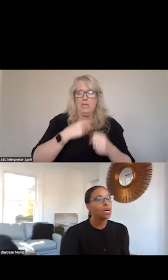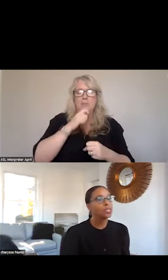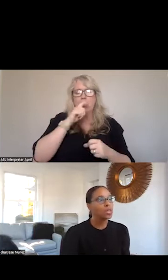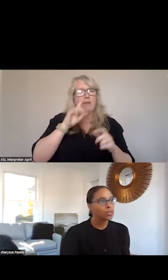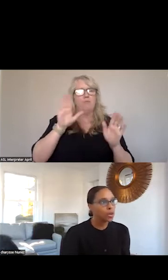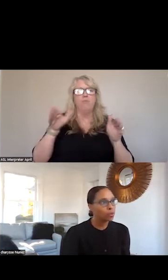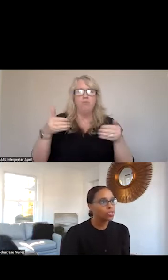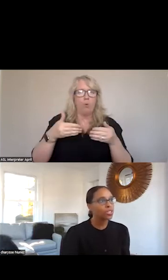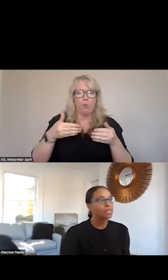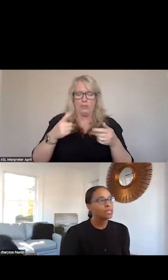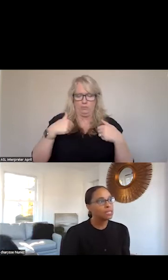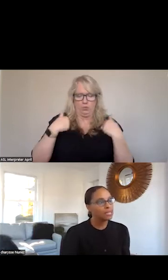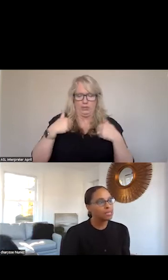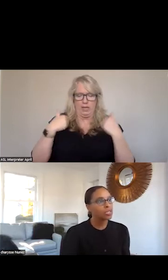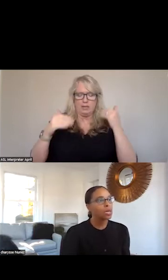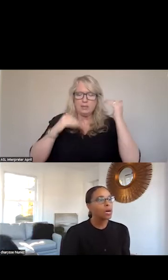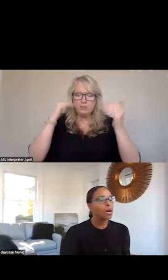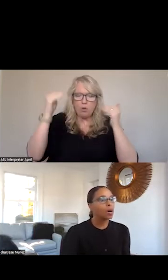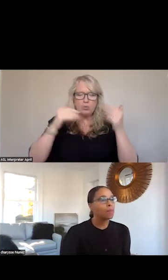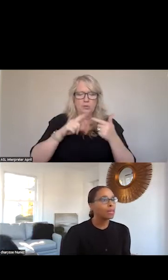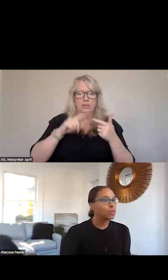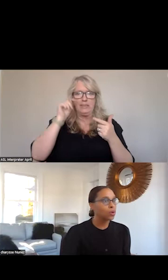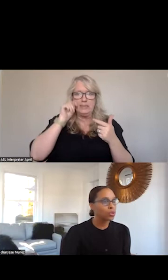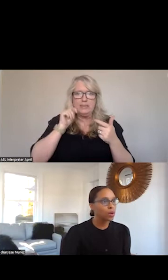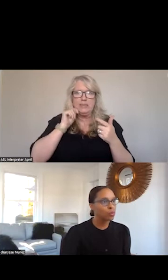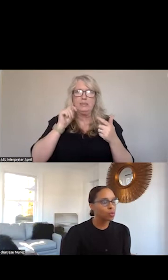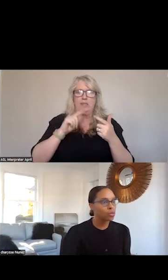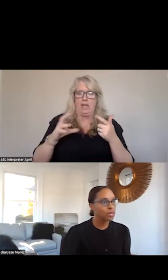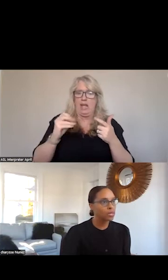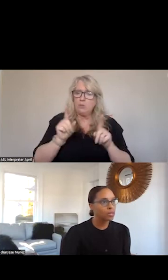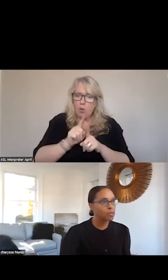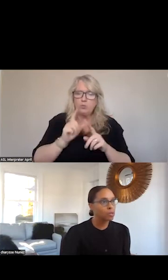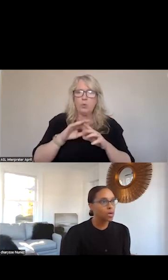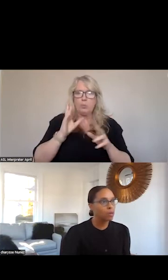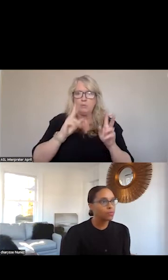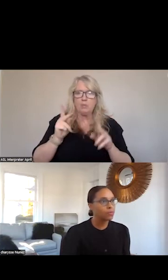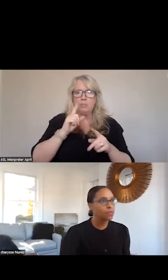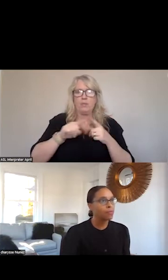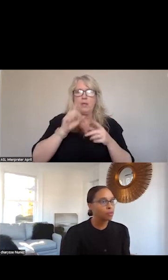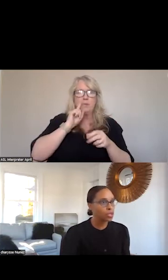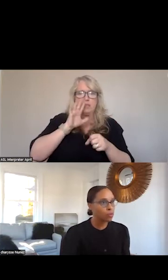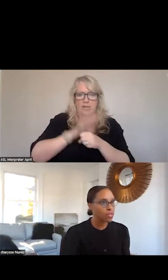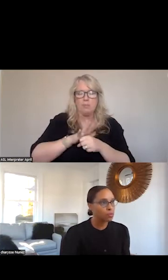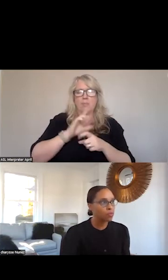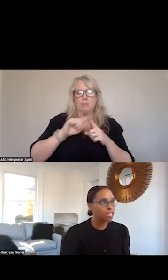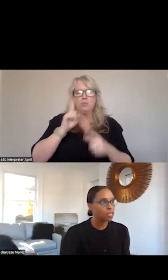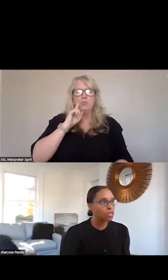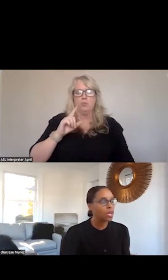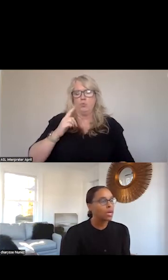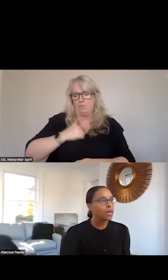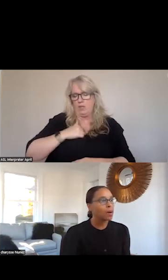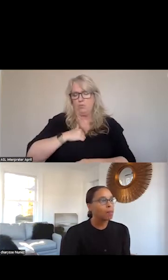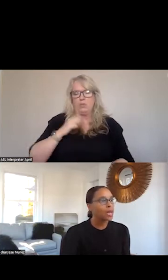on young adults, teens, and we've also had work dedicated to the veterans crisis